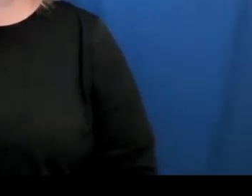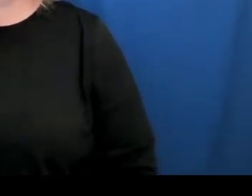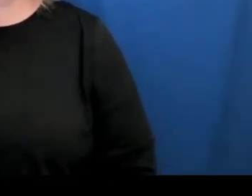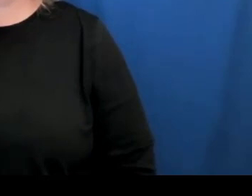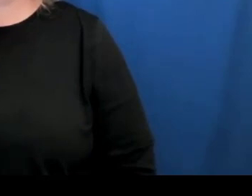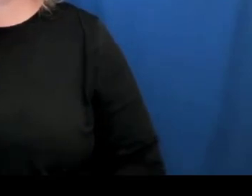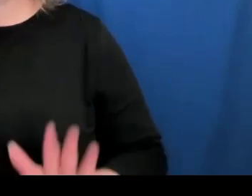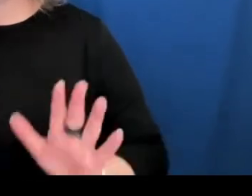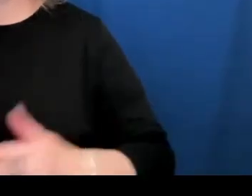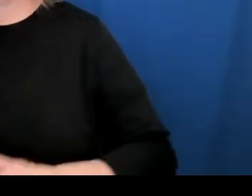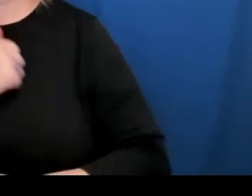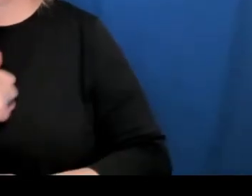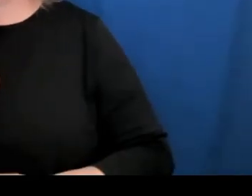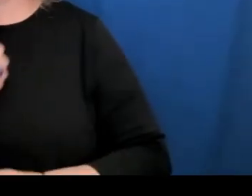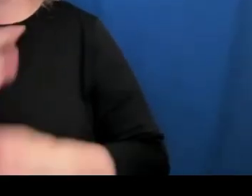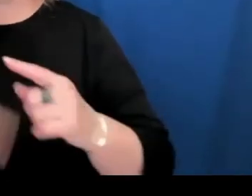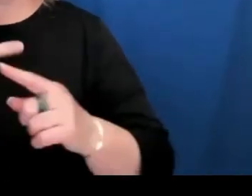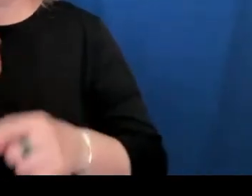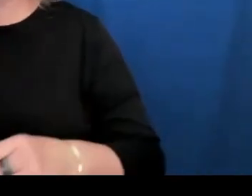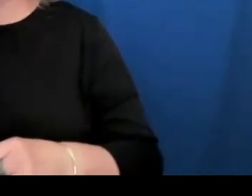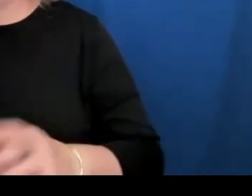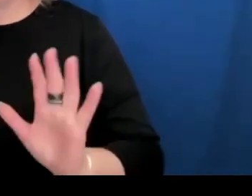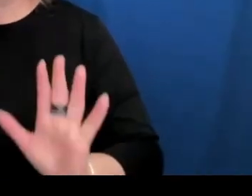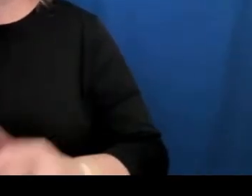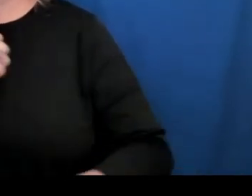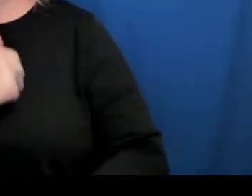My apologies about that, everyone.